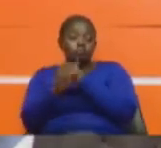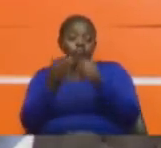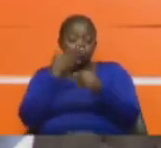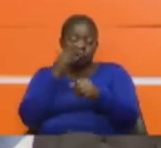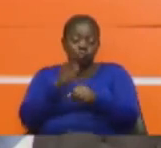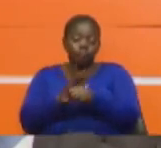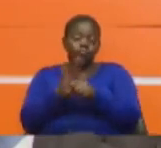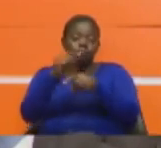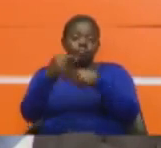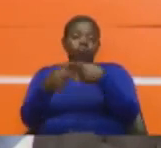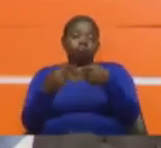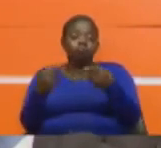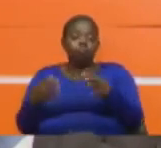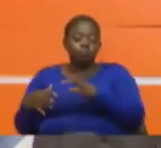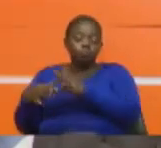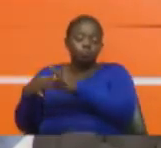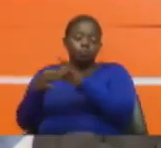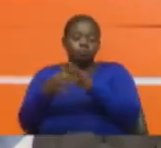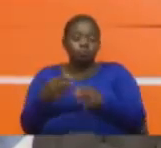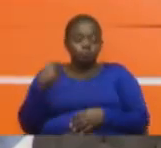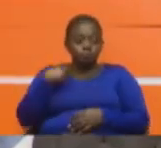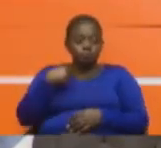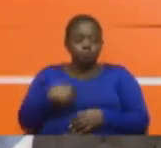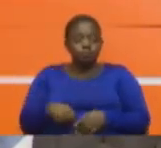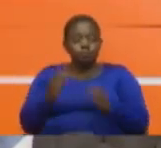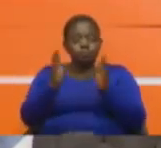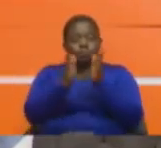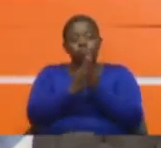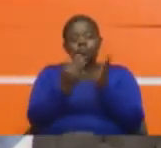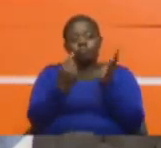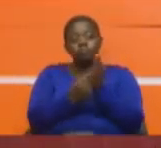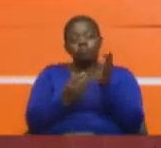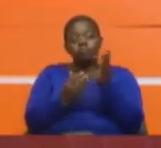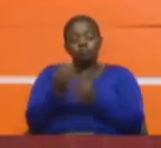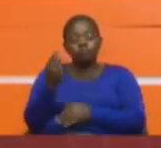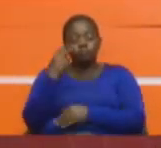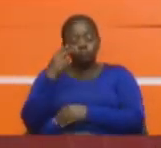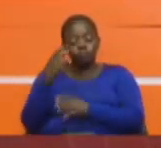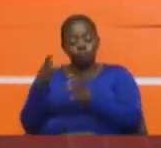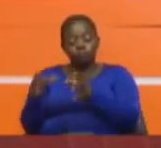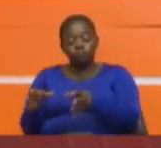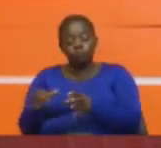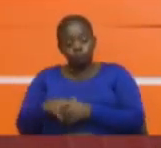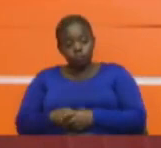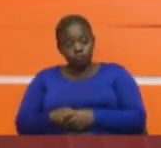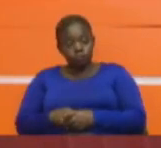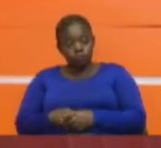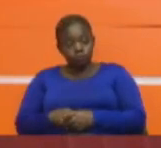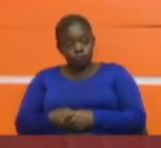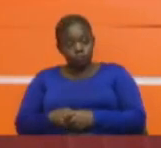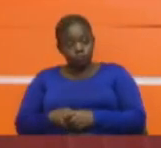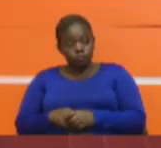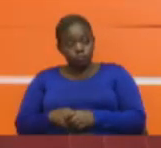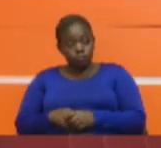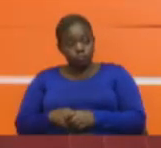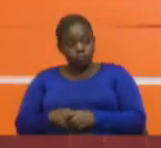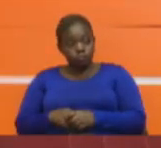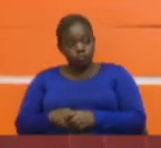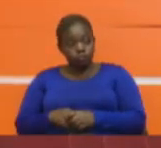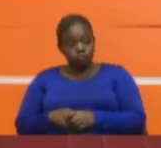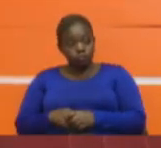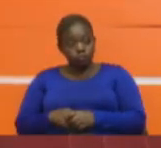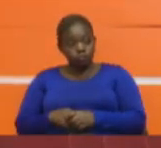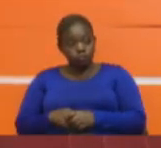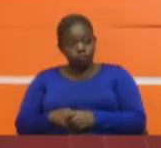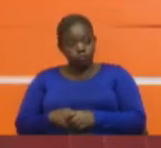manye munkulakana ya China ne Uganda nga betira mu Vision Group. The Taiwan local